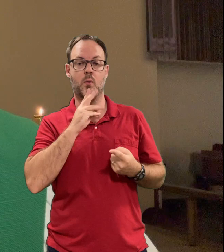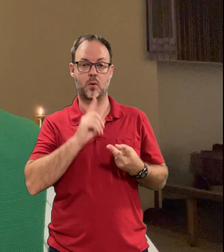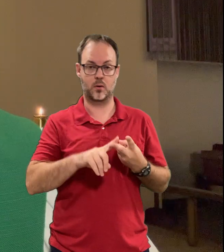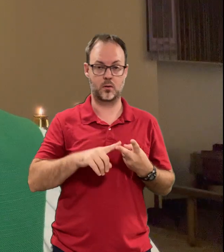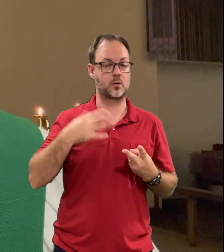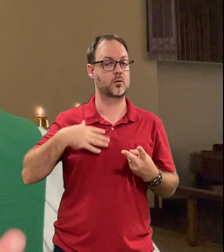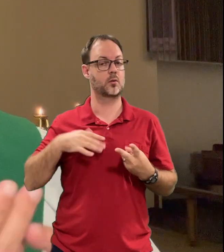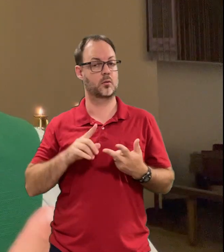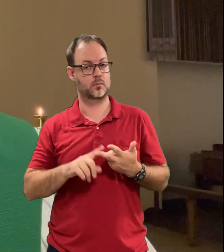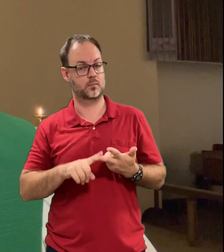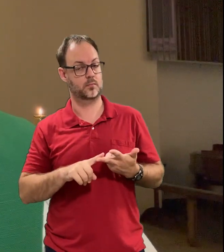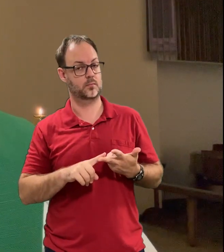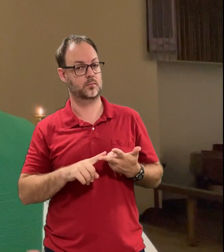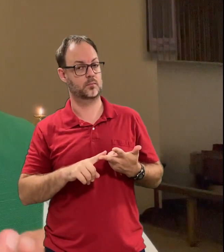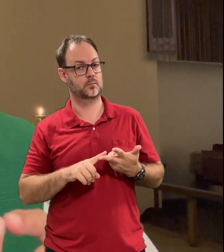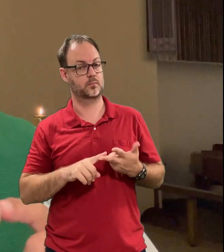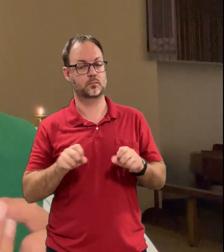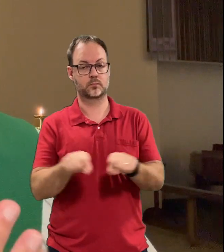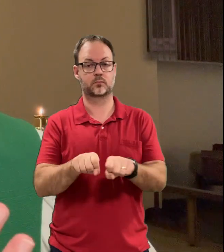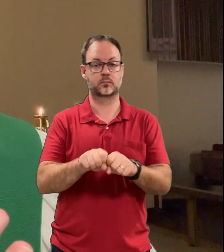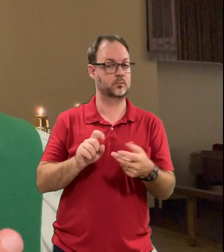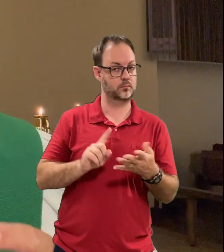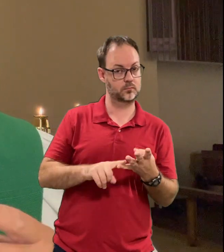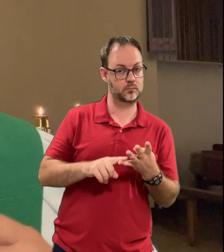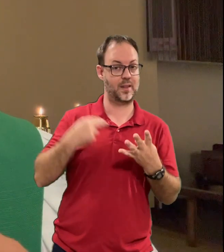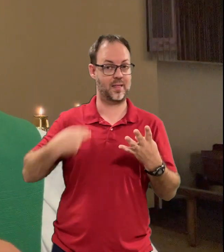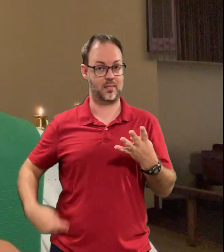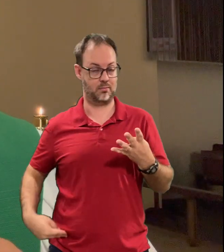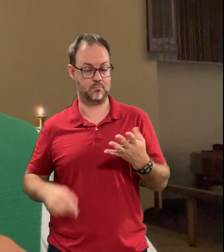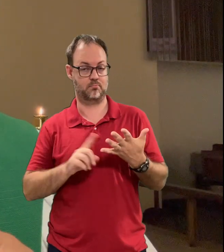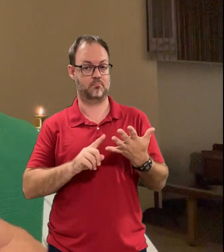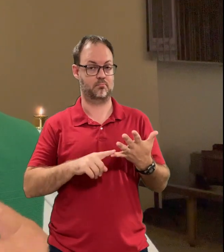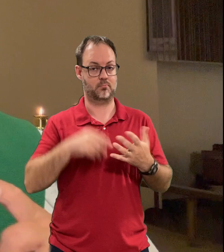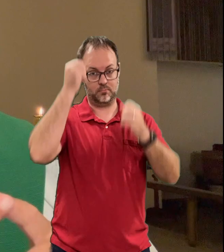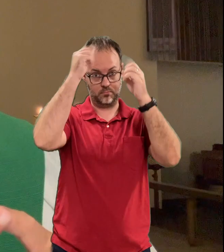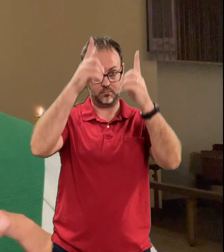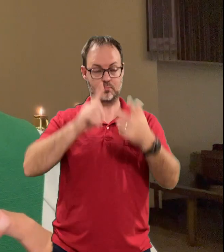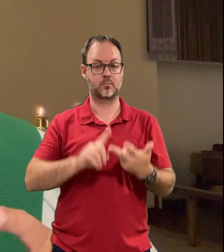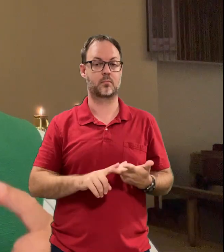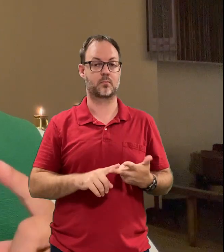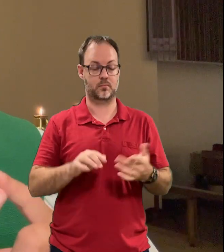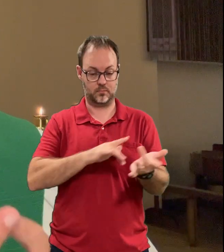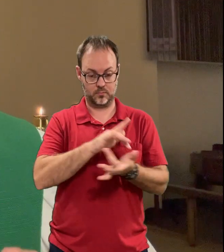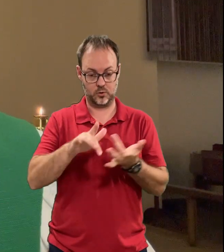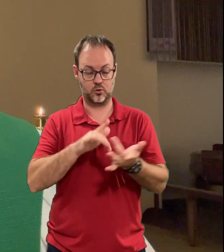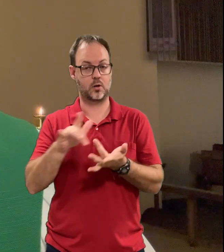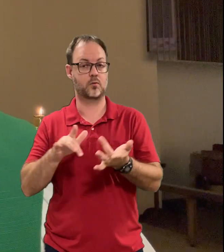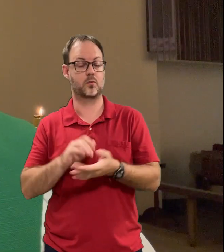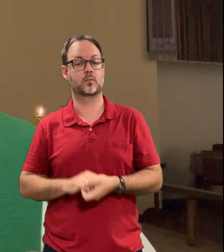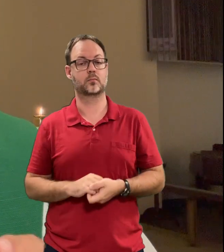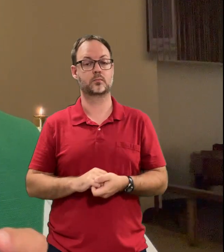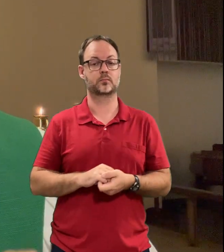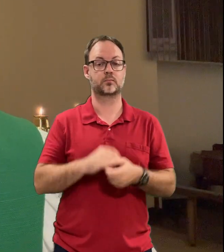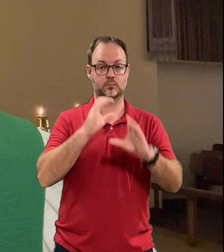water, clothing, shoes, healthcare, education,